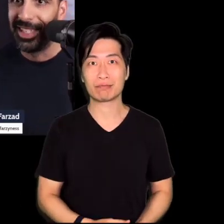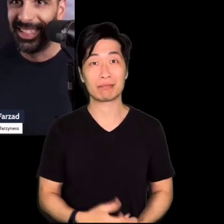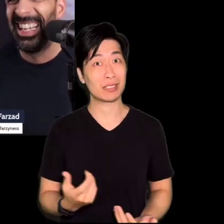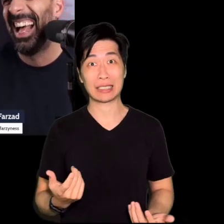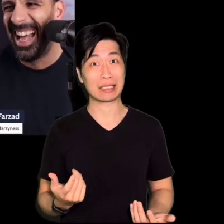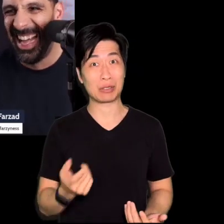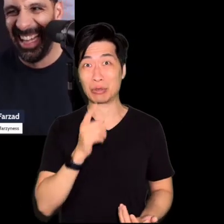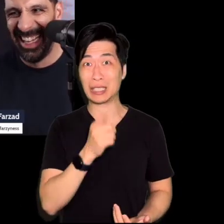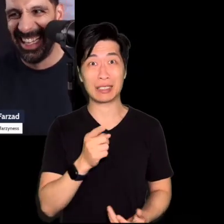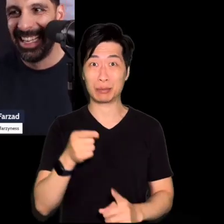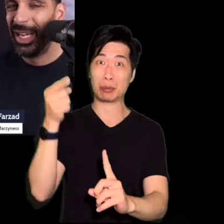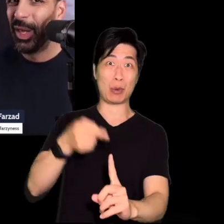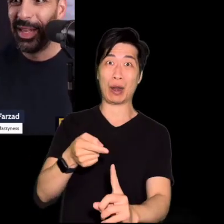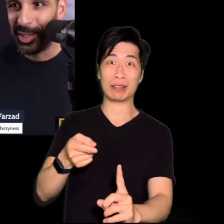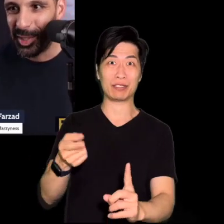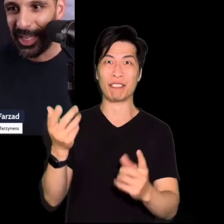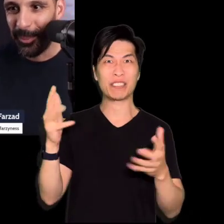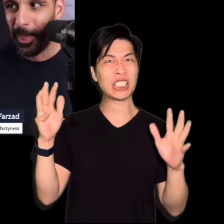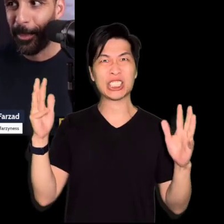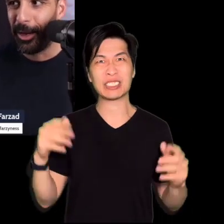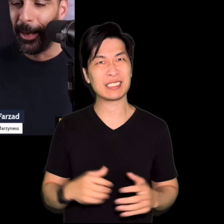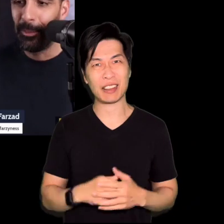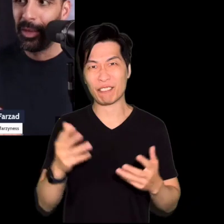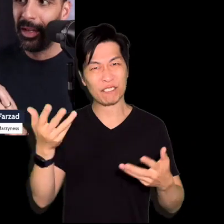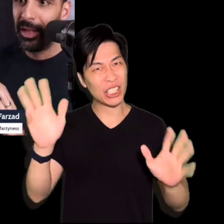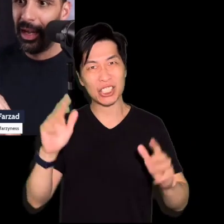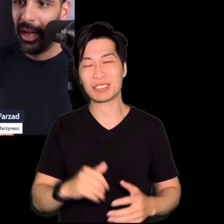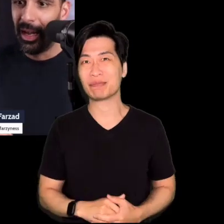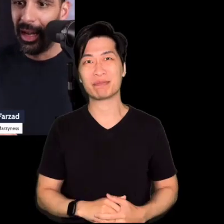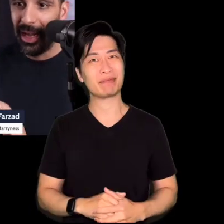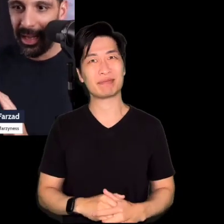This is it. This is it, all right?